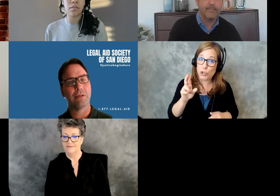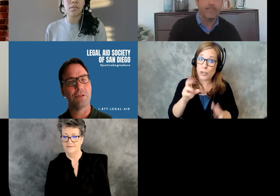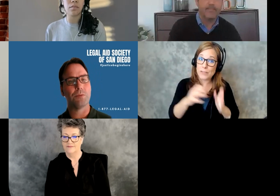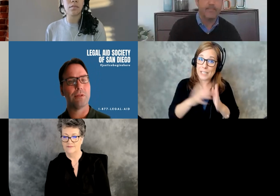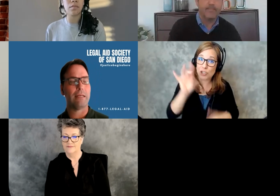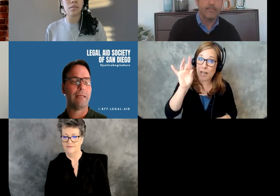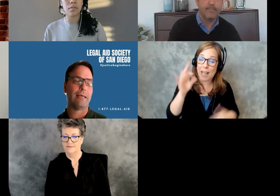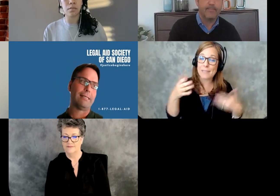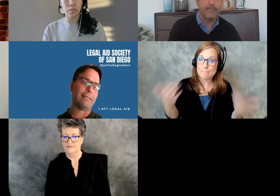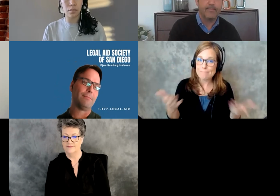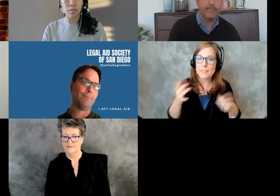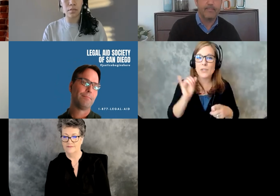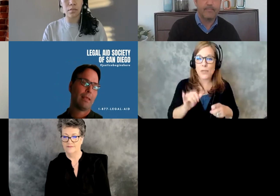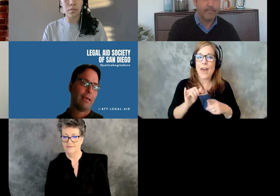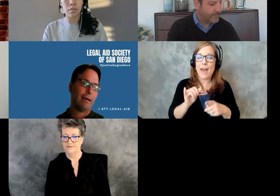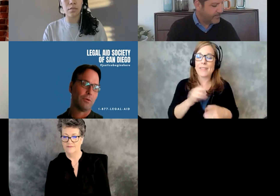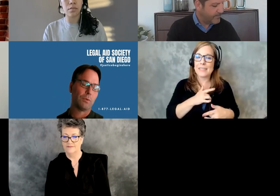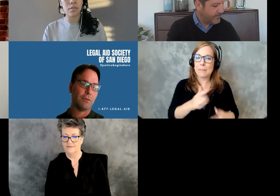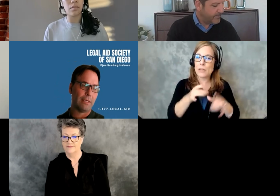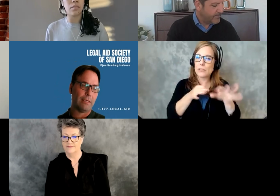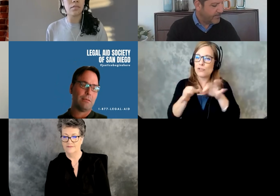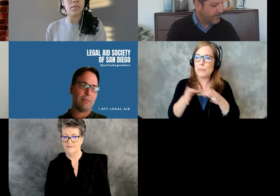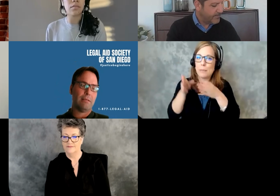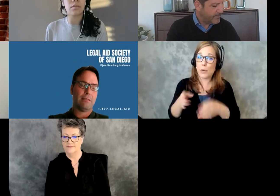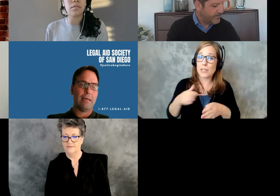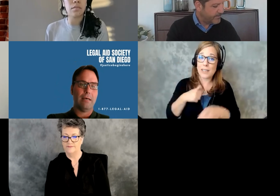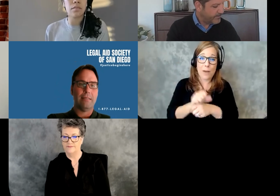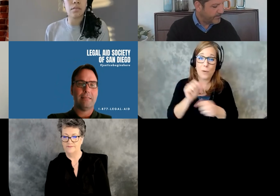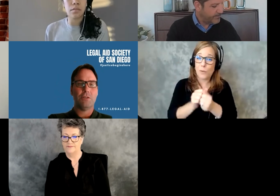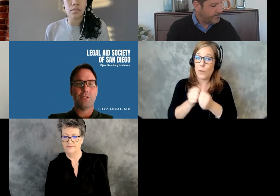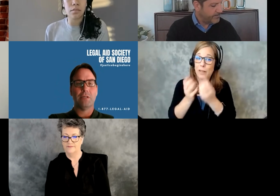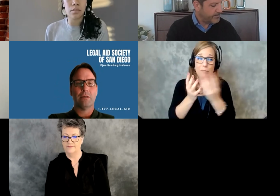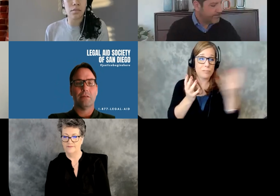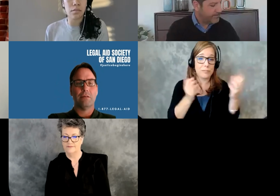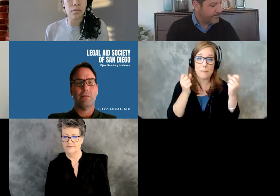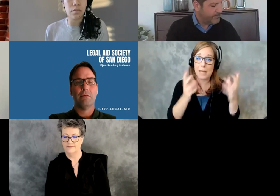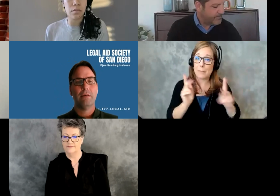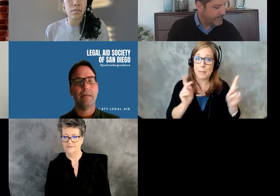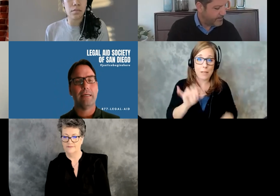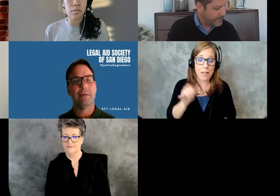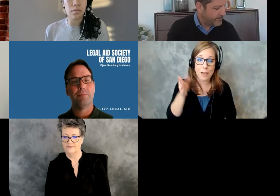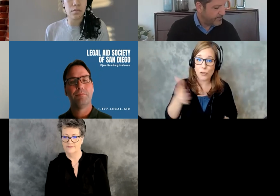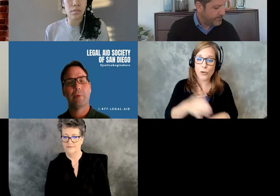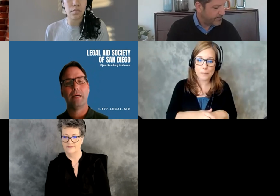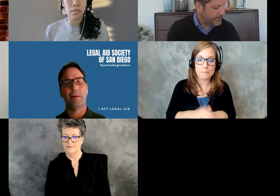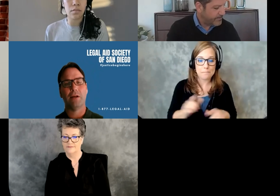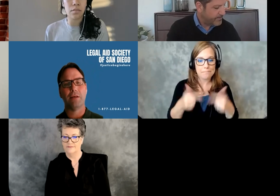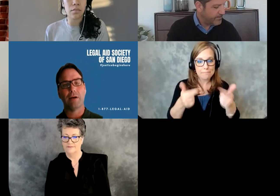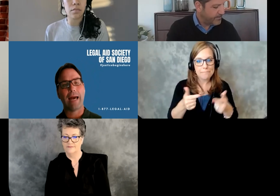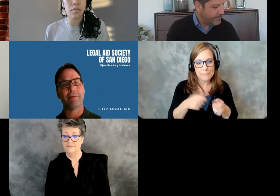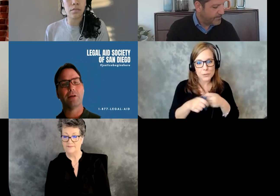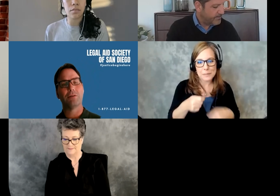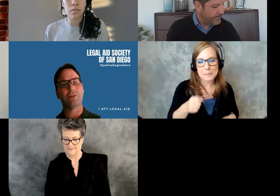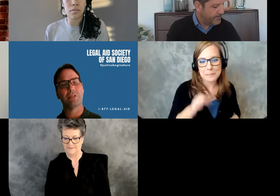description of a consumer that I've worked with for years. This situation occurred about